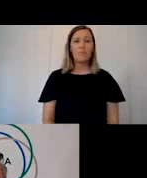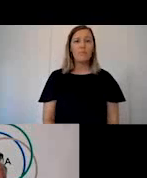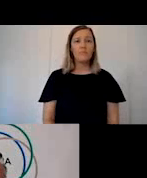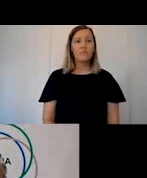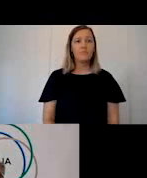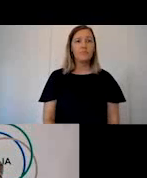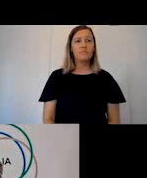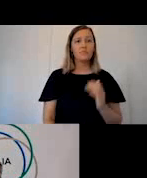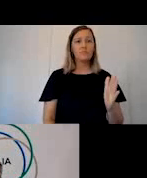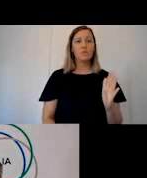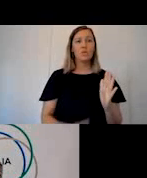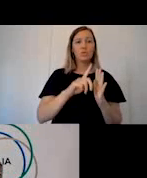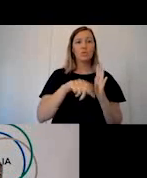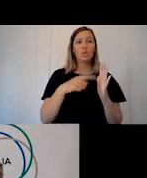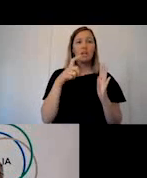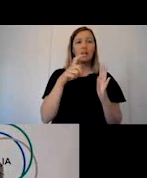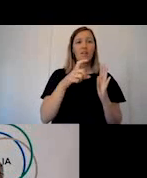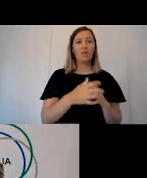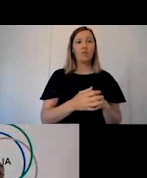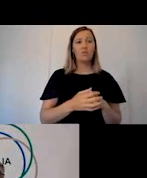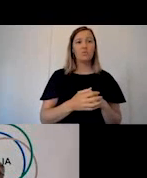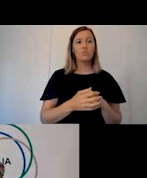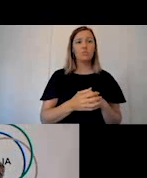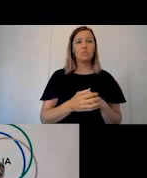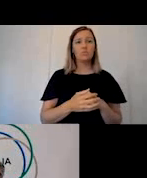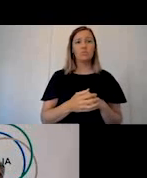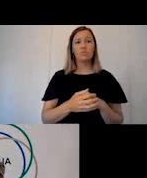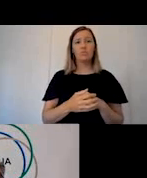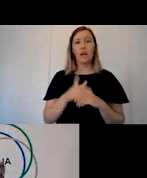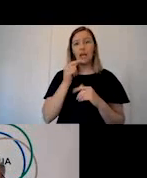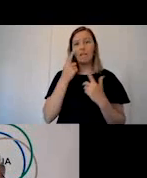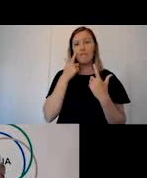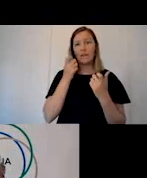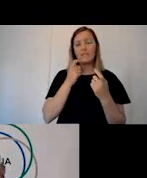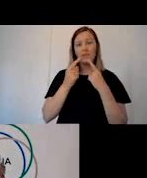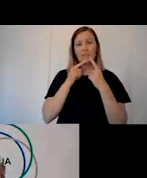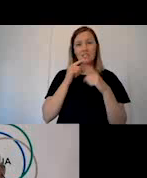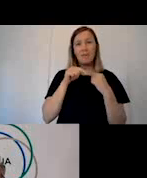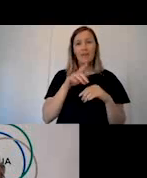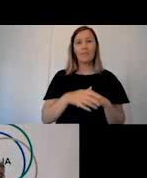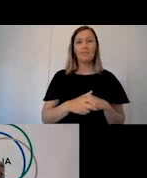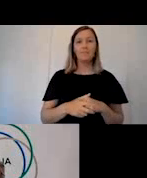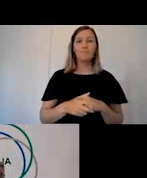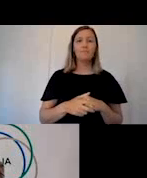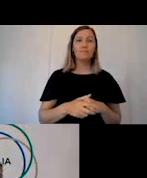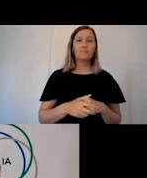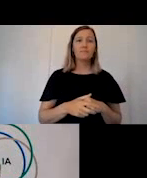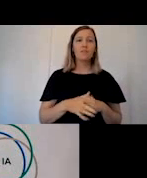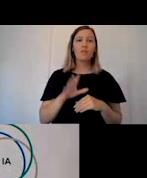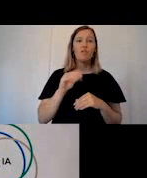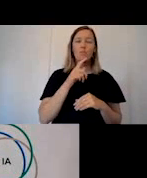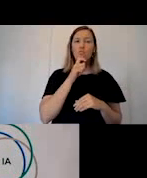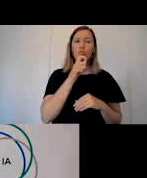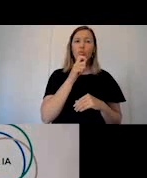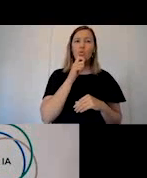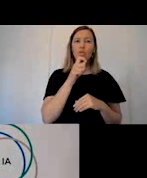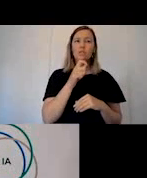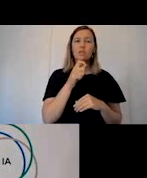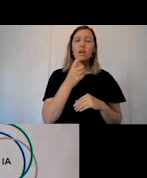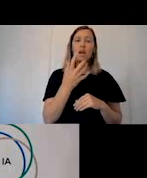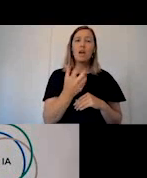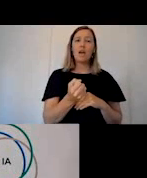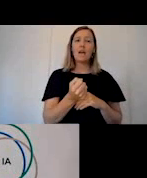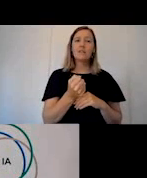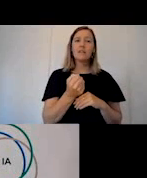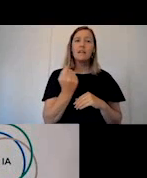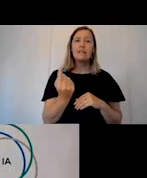So they are, I can bring up here the information based on the report. There was a legal